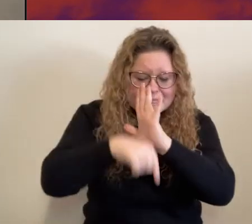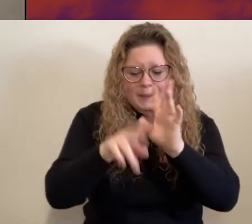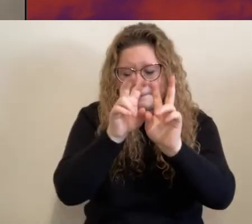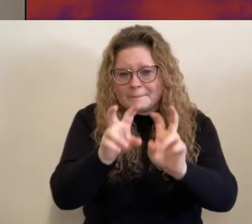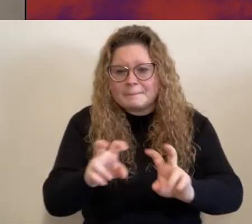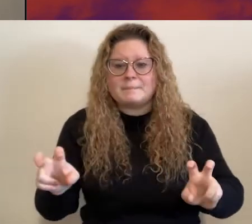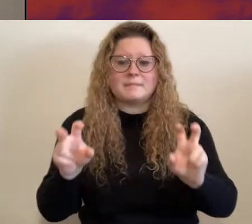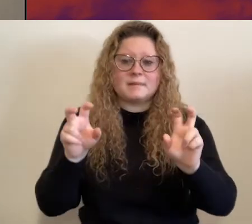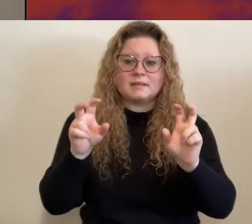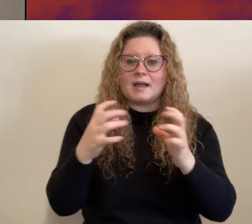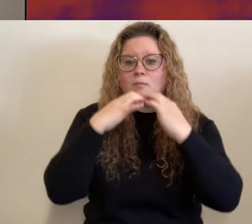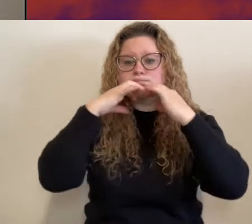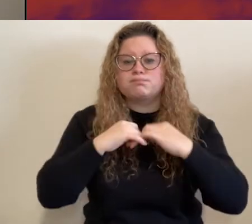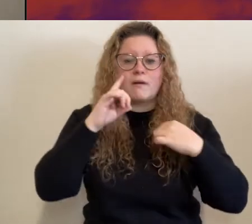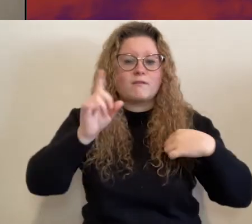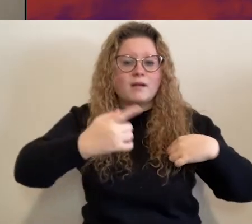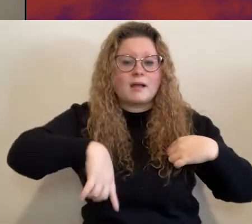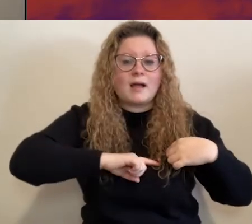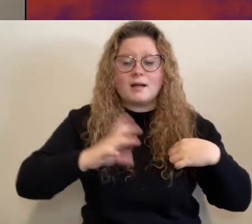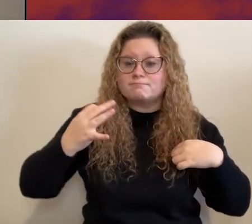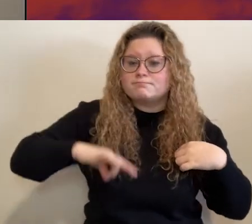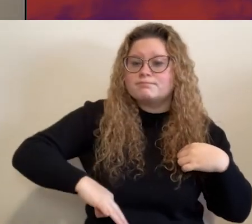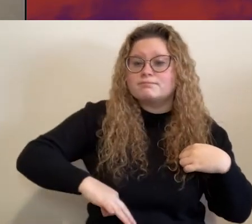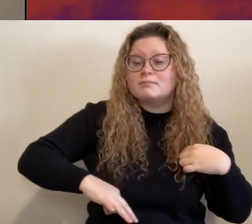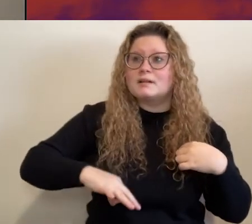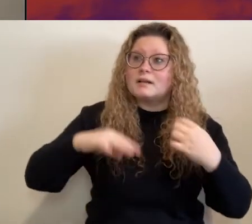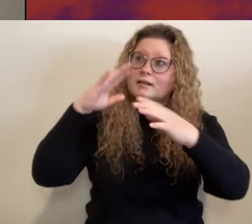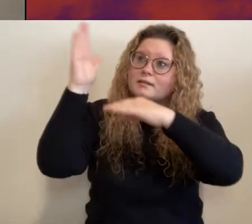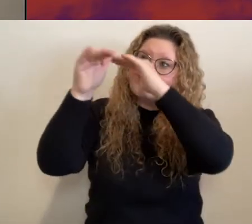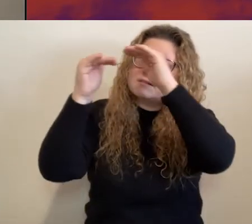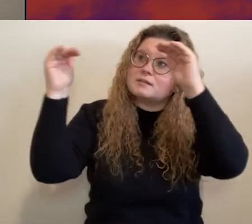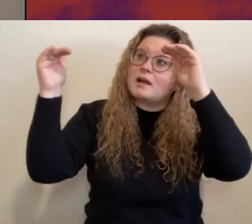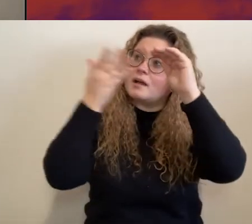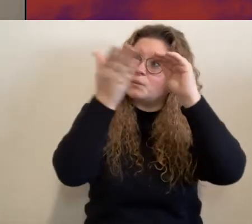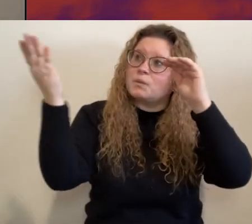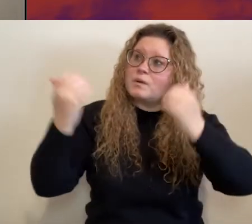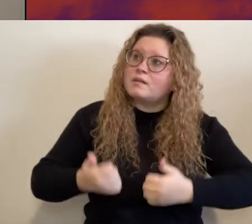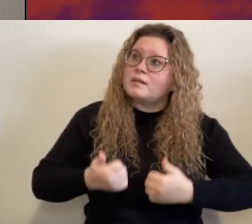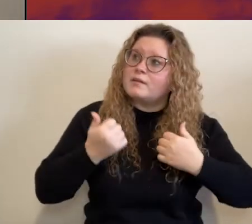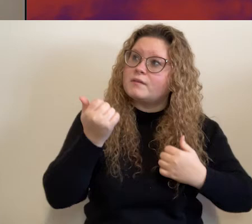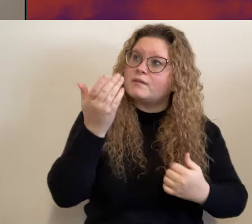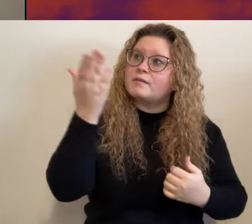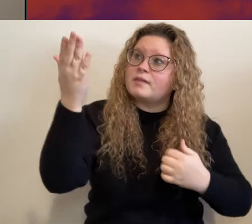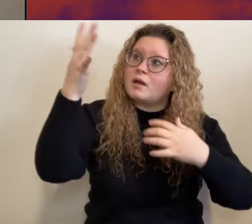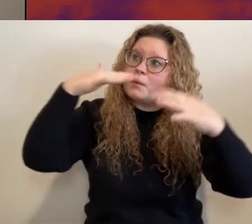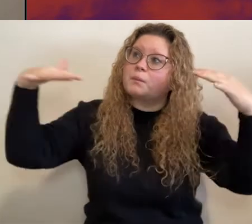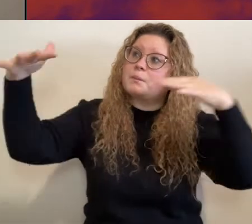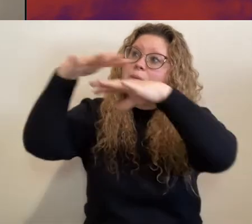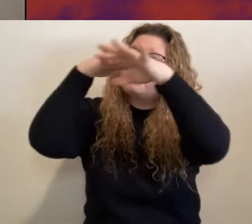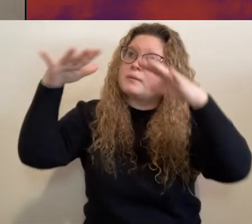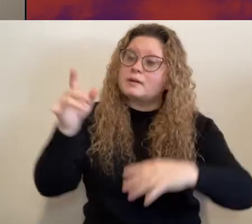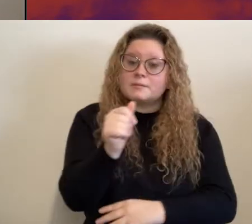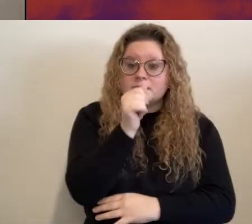richness. Can I share a secret, fellow souls in disguise? Can I share a secret, fellow souls in disguise?